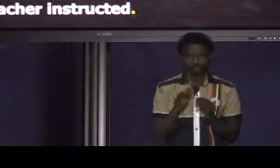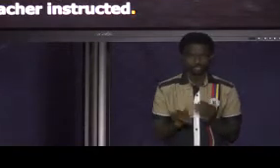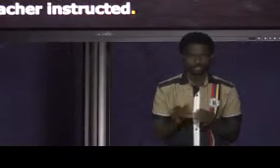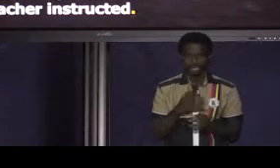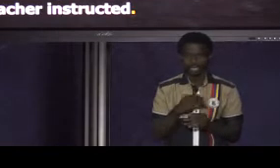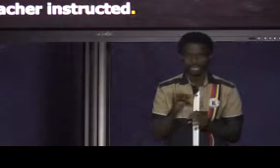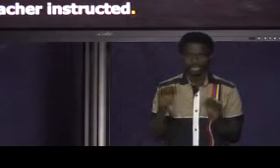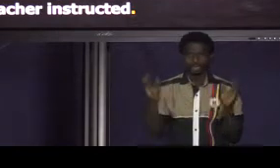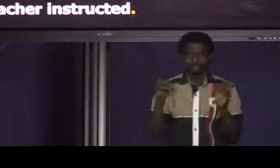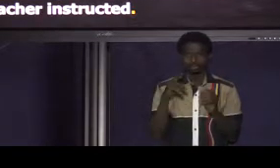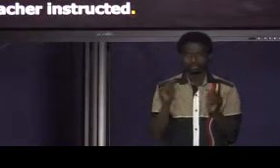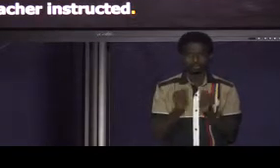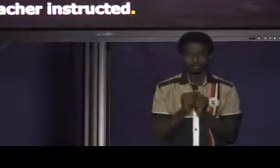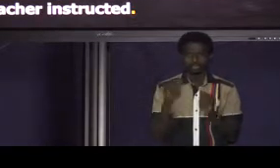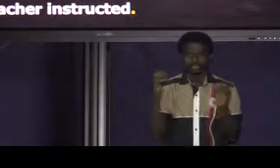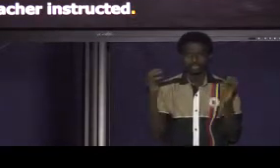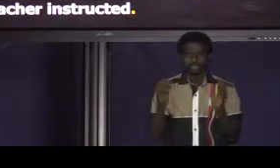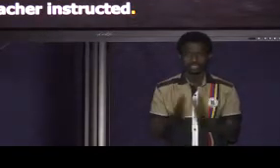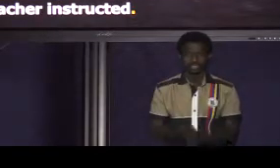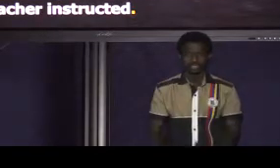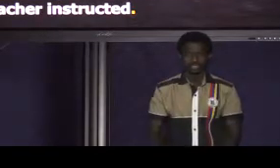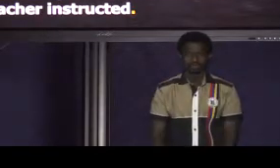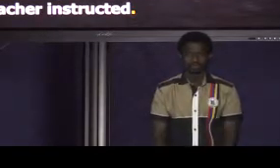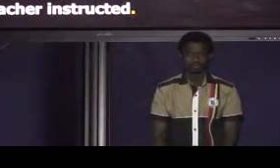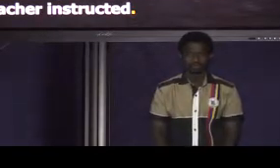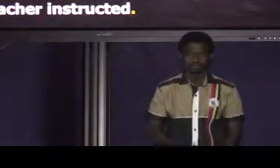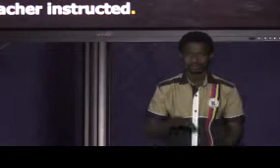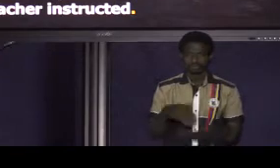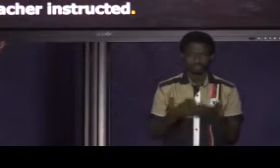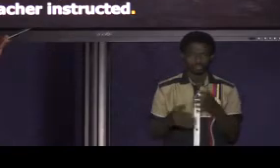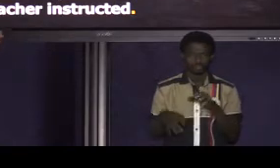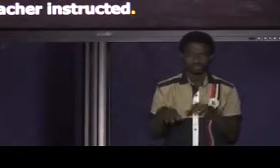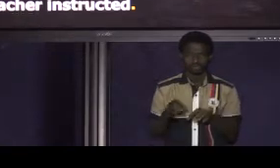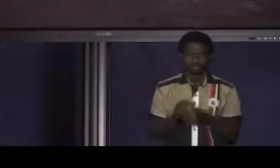and I celebrate you with a chair. Well done.